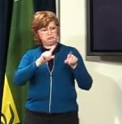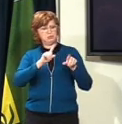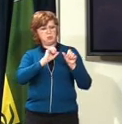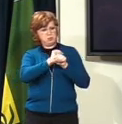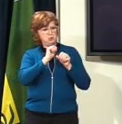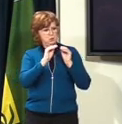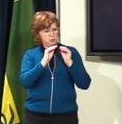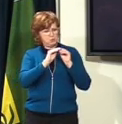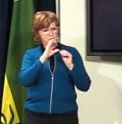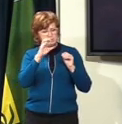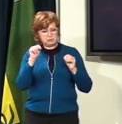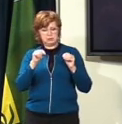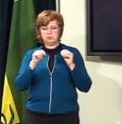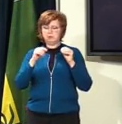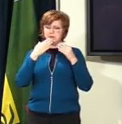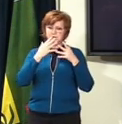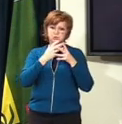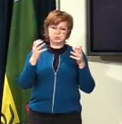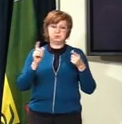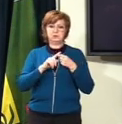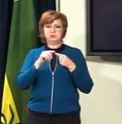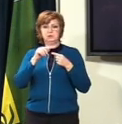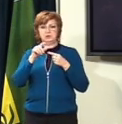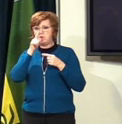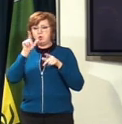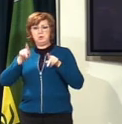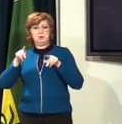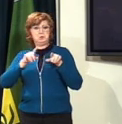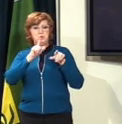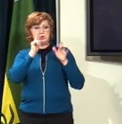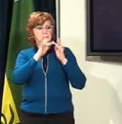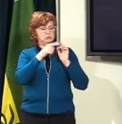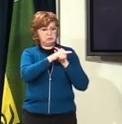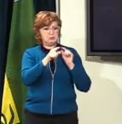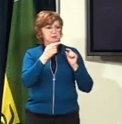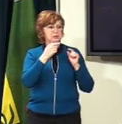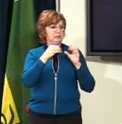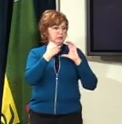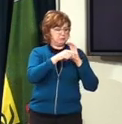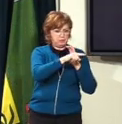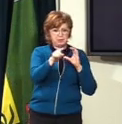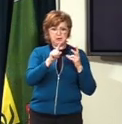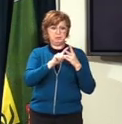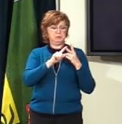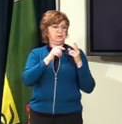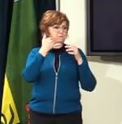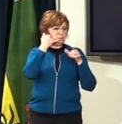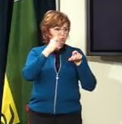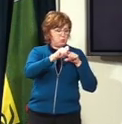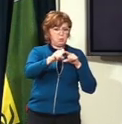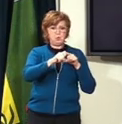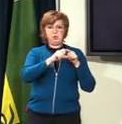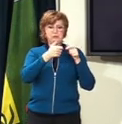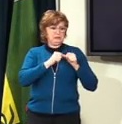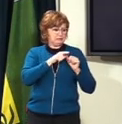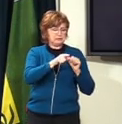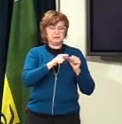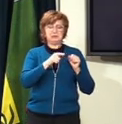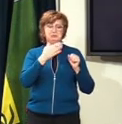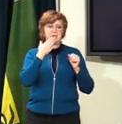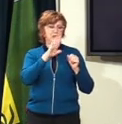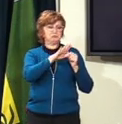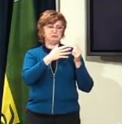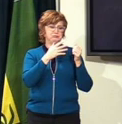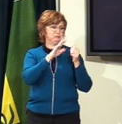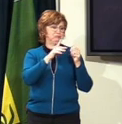either through email, text, or phone calls, and thank them for the work they do each and every day. We want them to know that we are grateful for